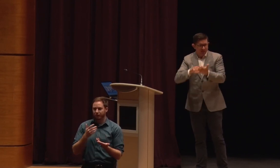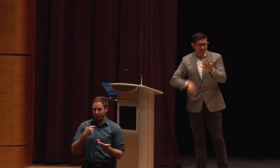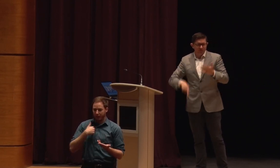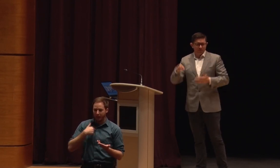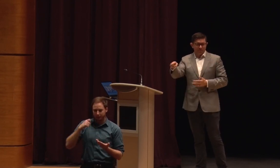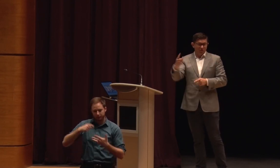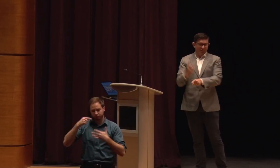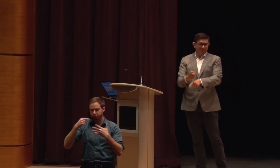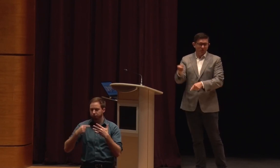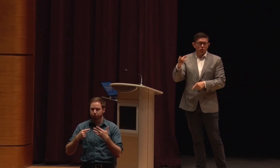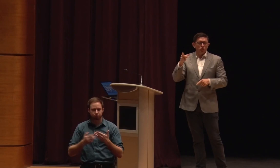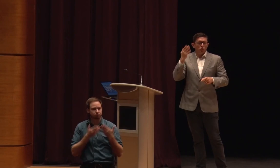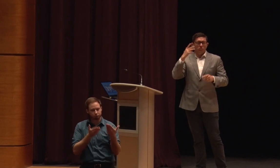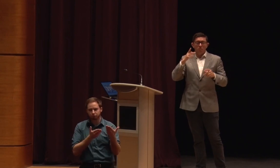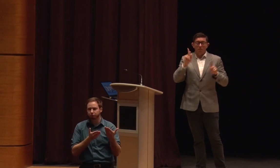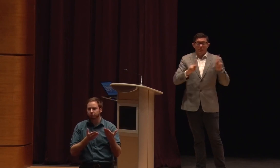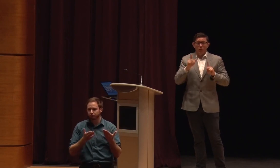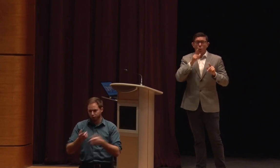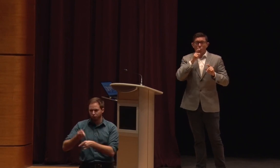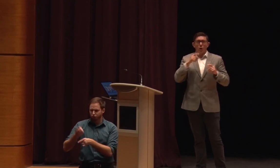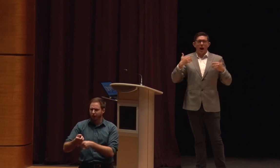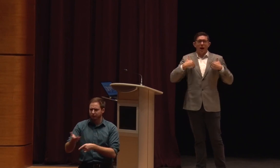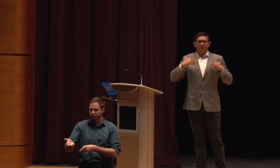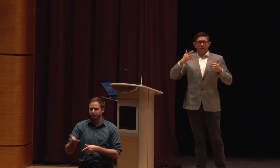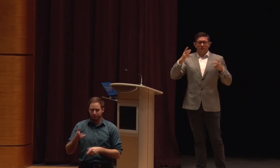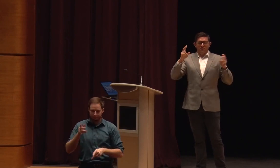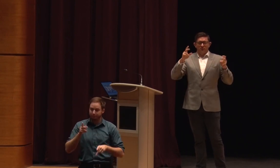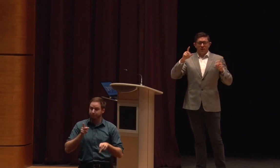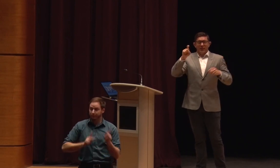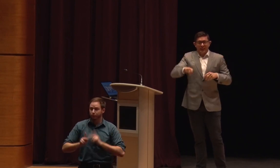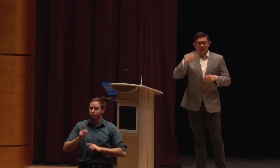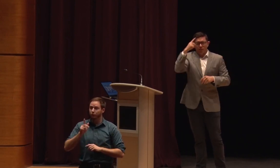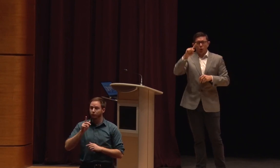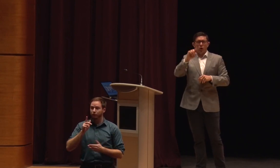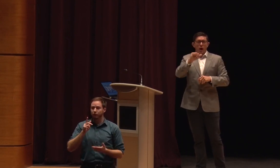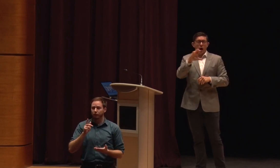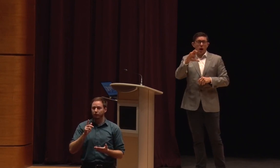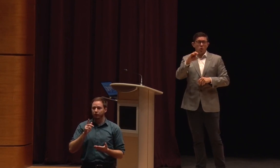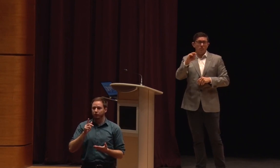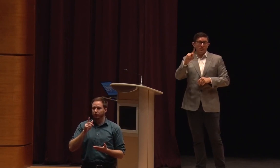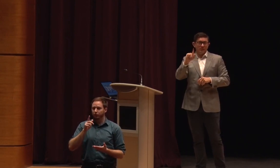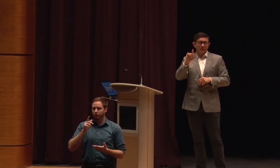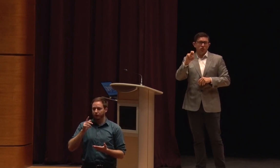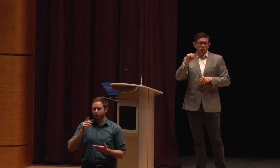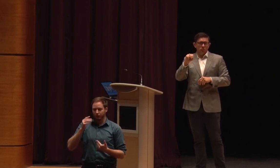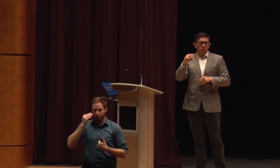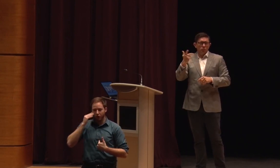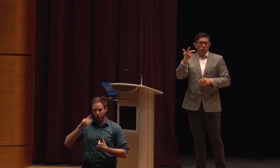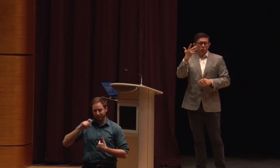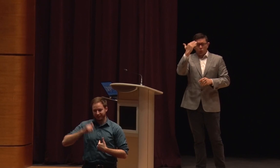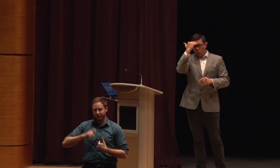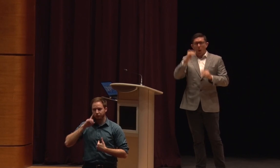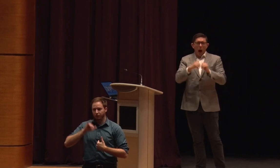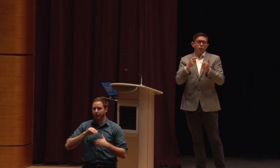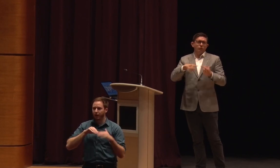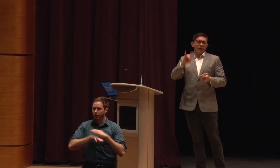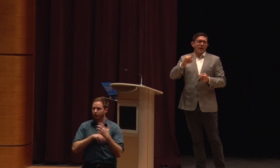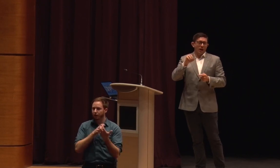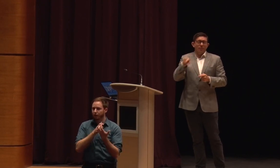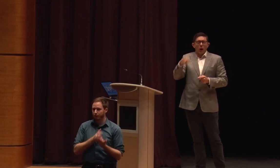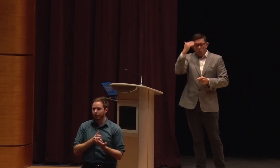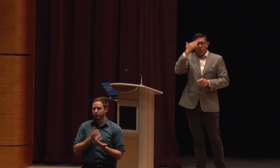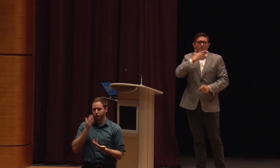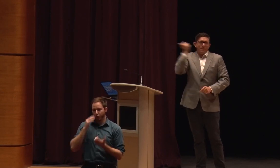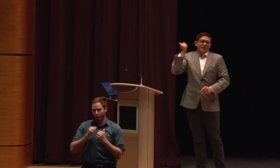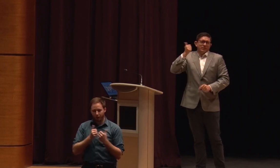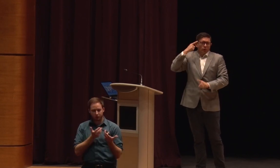need this, this, and this. And she's right. People who have the need for accommodations